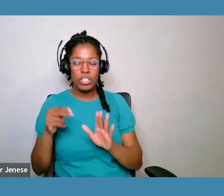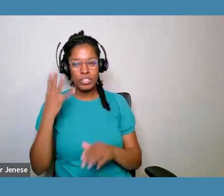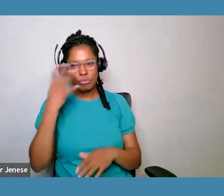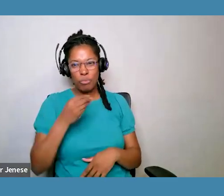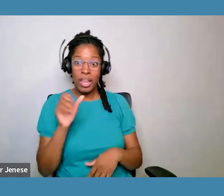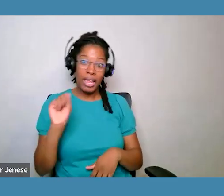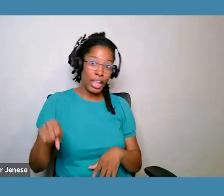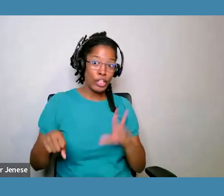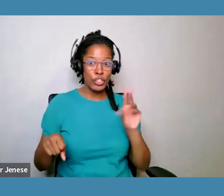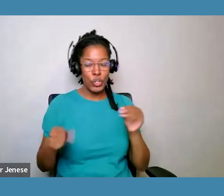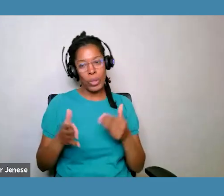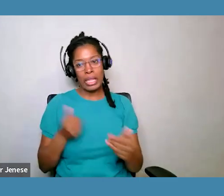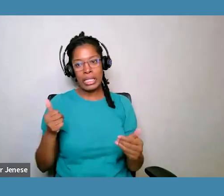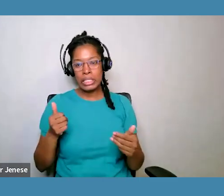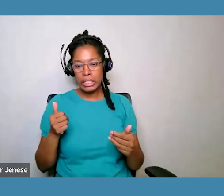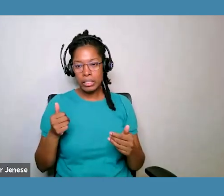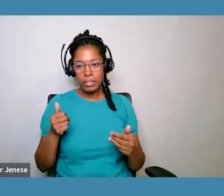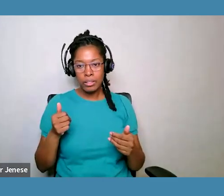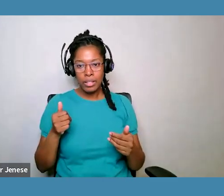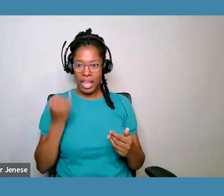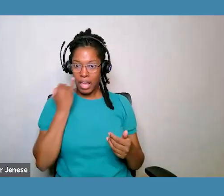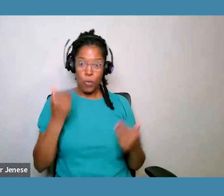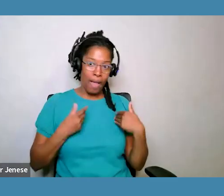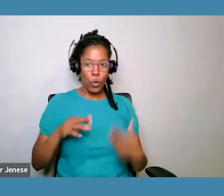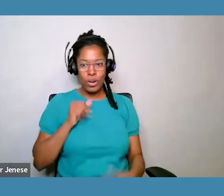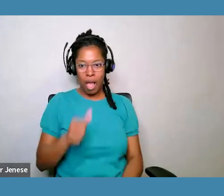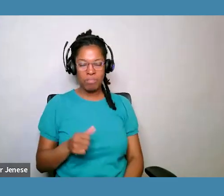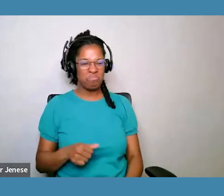see as many challenges under this category.